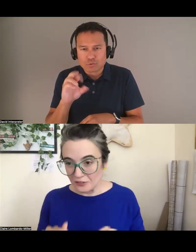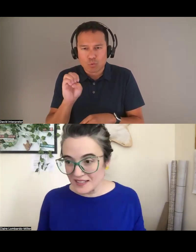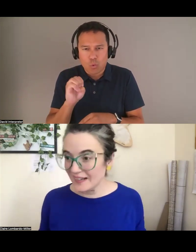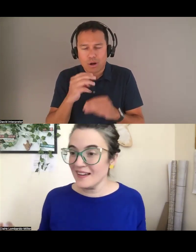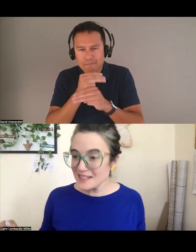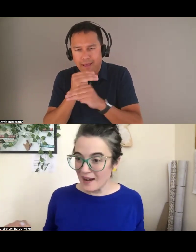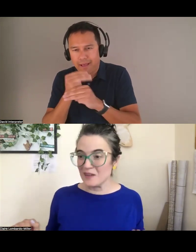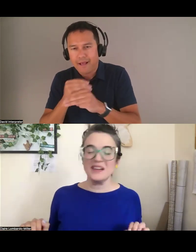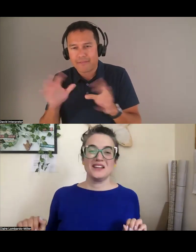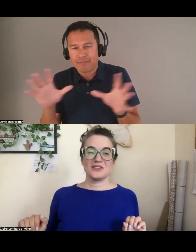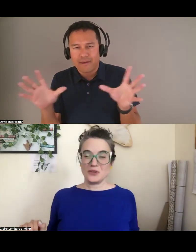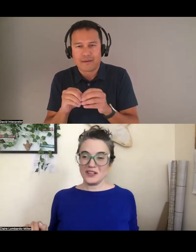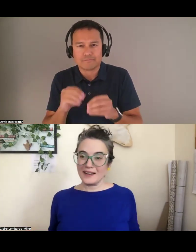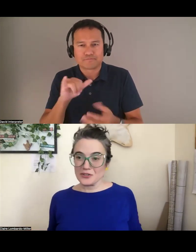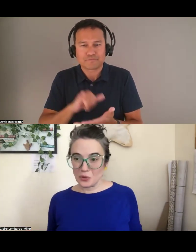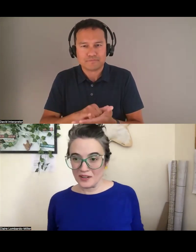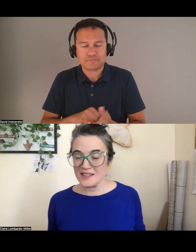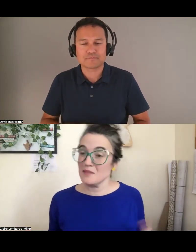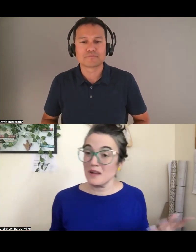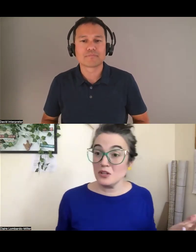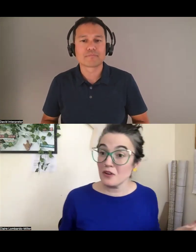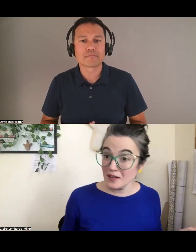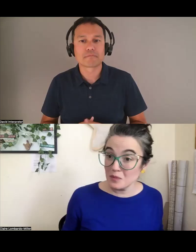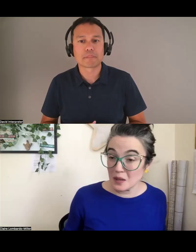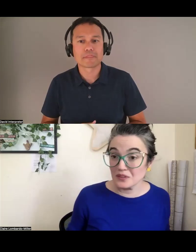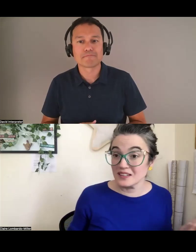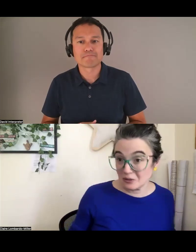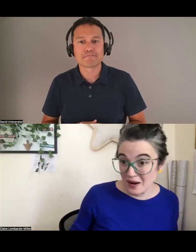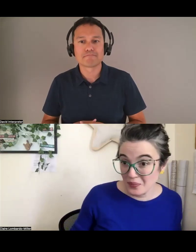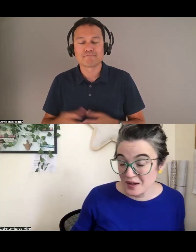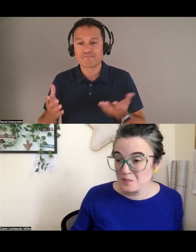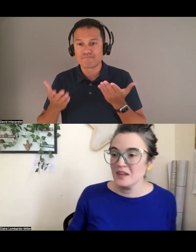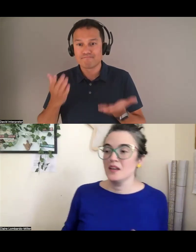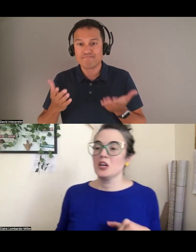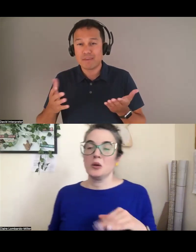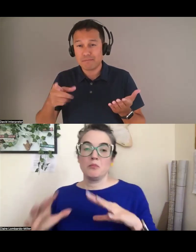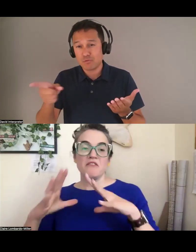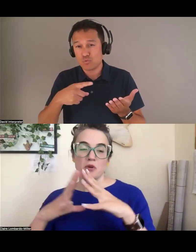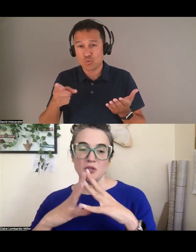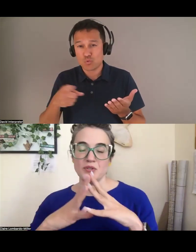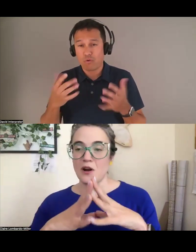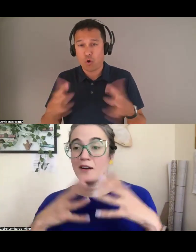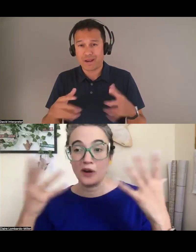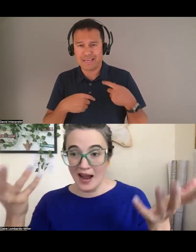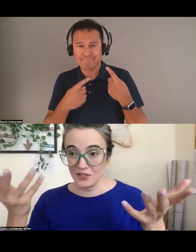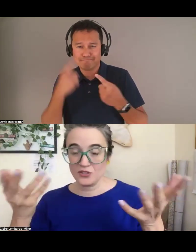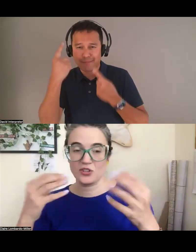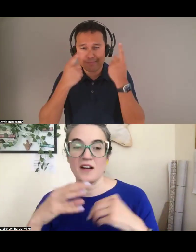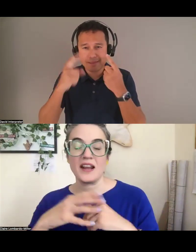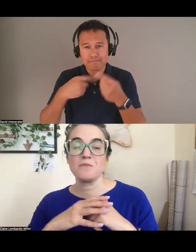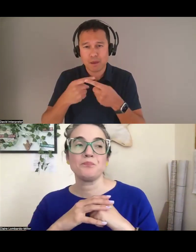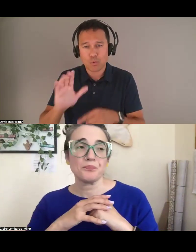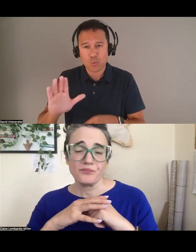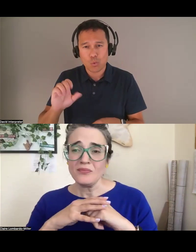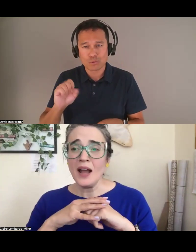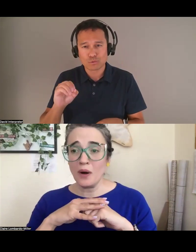Thank you for taking that time so you could get your scores. And maybe you've already been able to think about them. Before you start or as you're